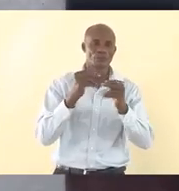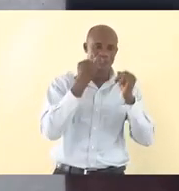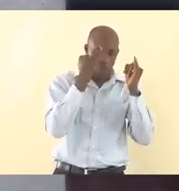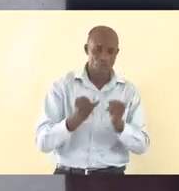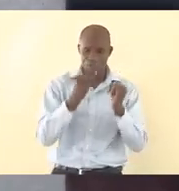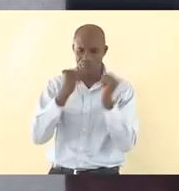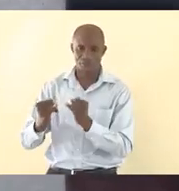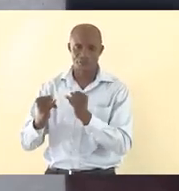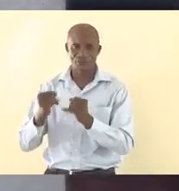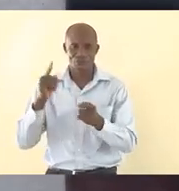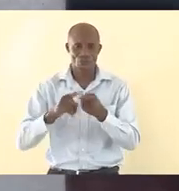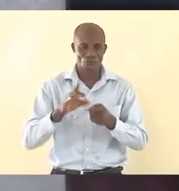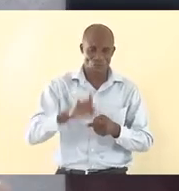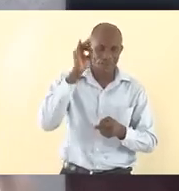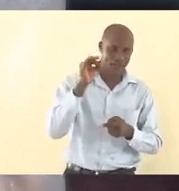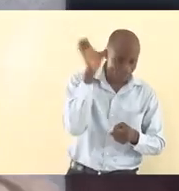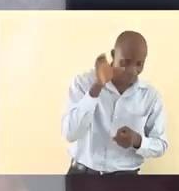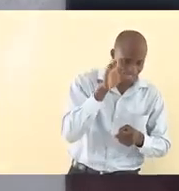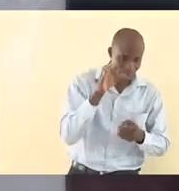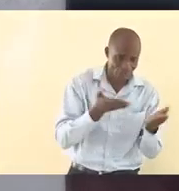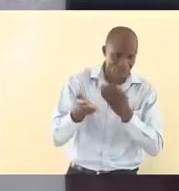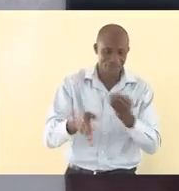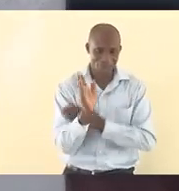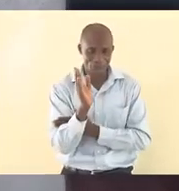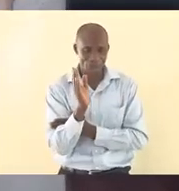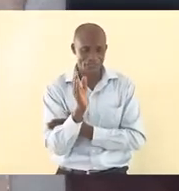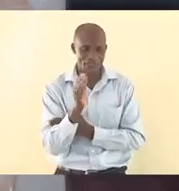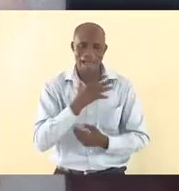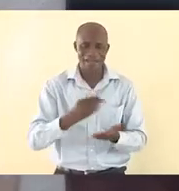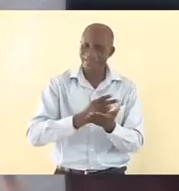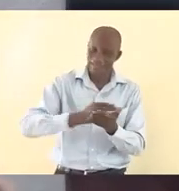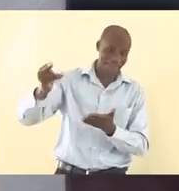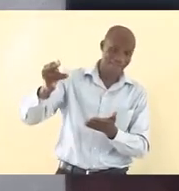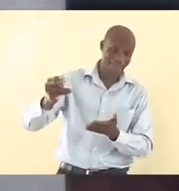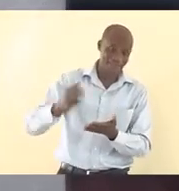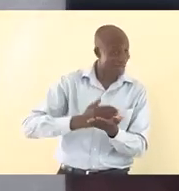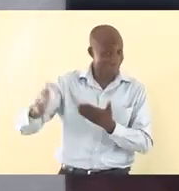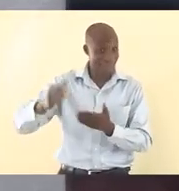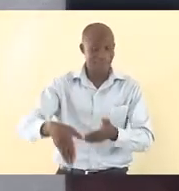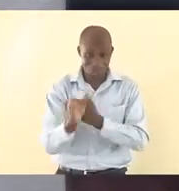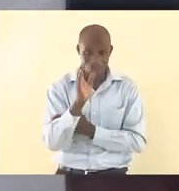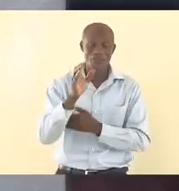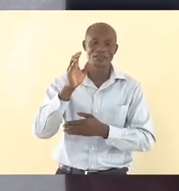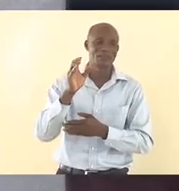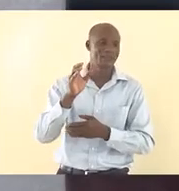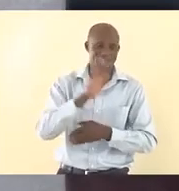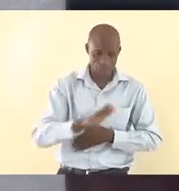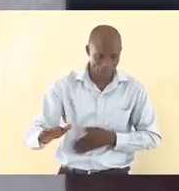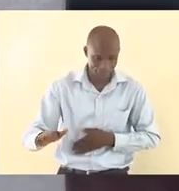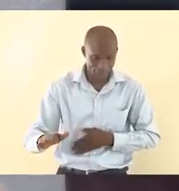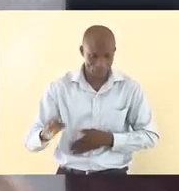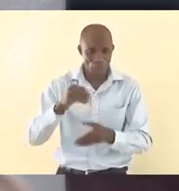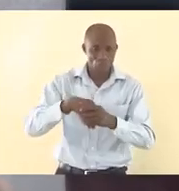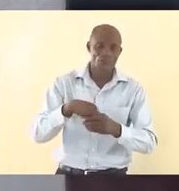find or serve God while neglecting the community of God's children. And I insist, the community of God's children, including the good, the